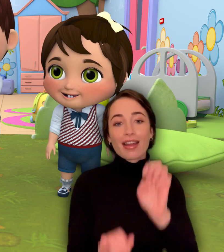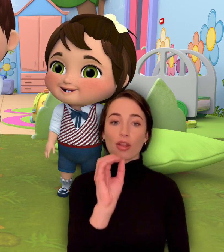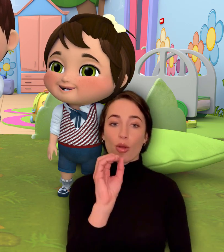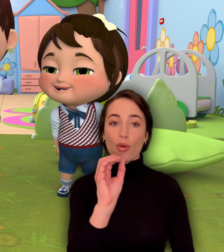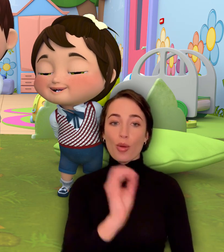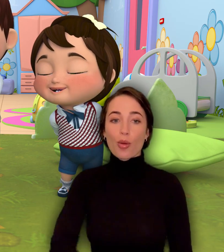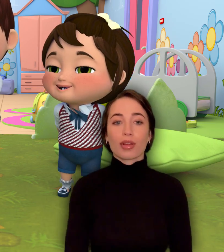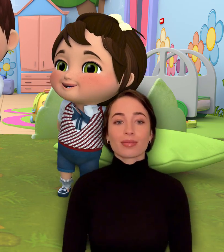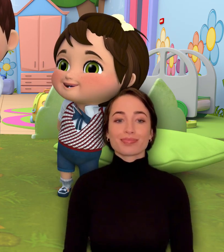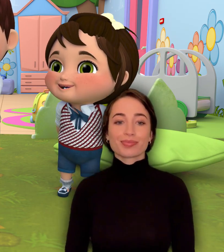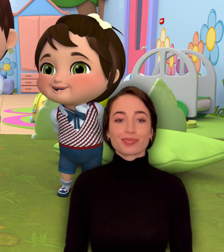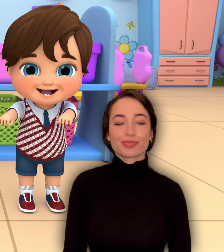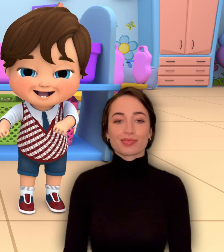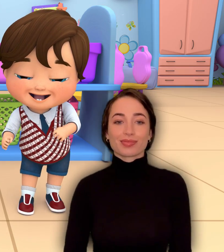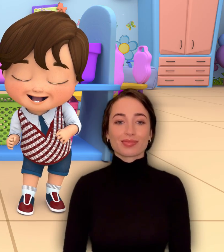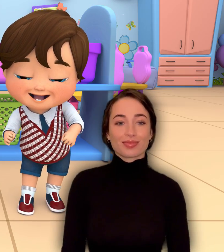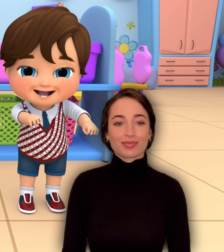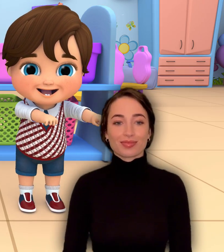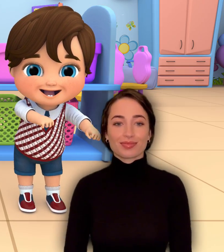e-i e-i